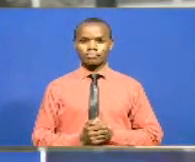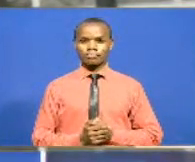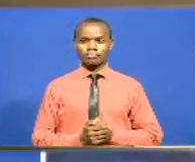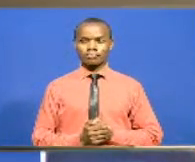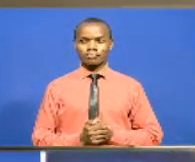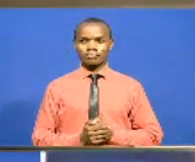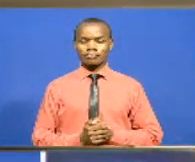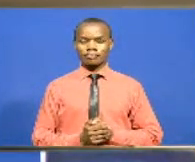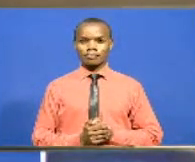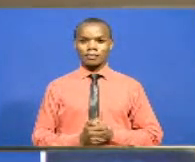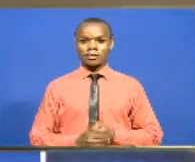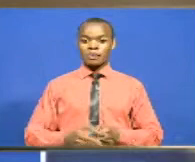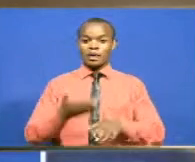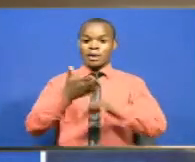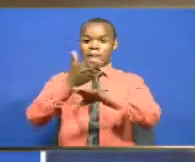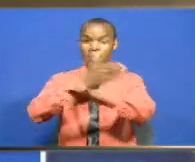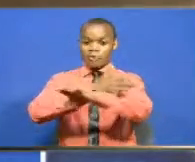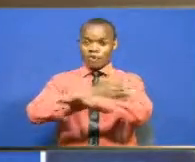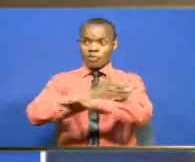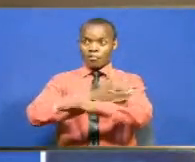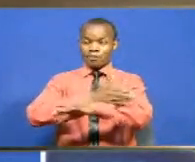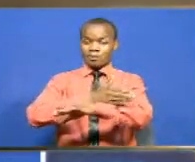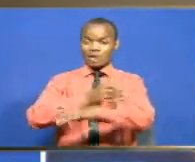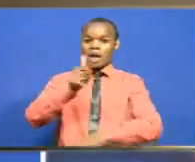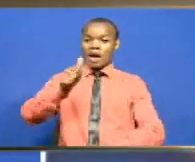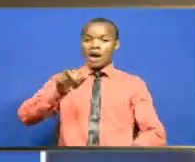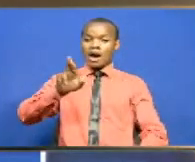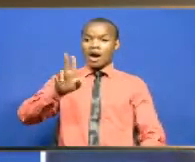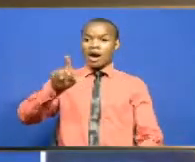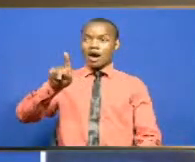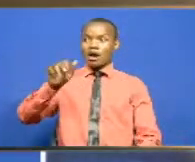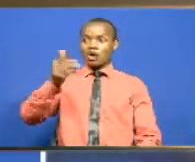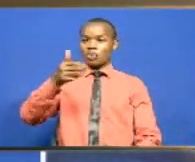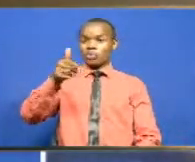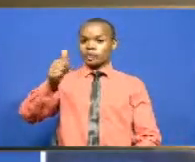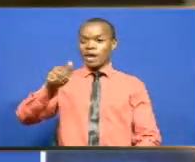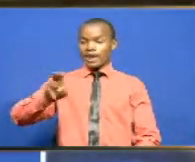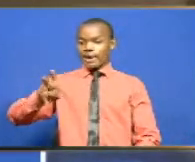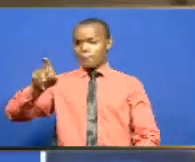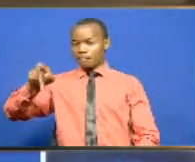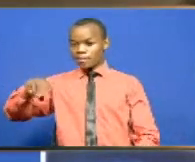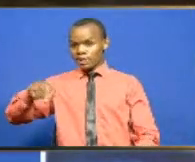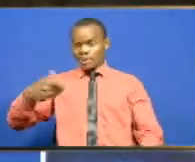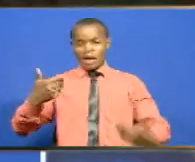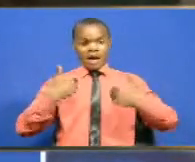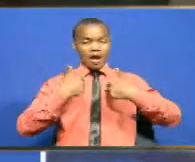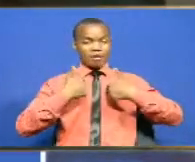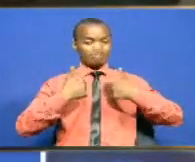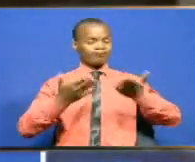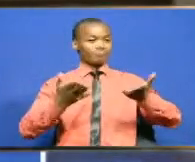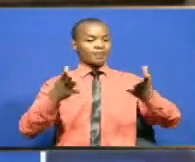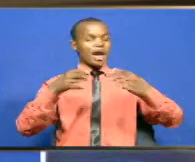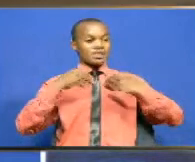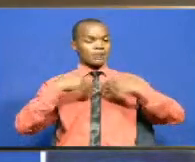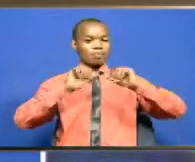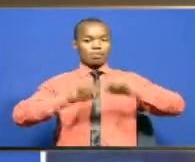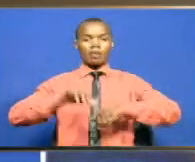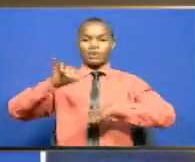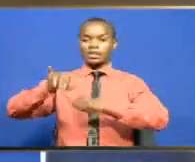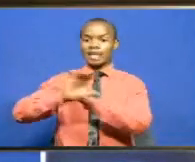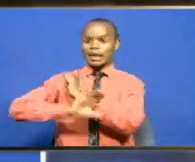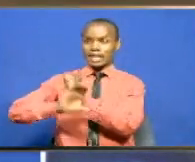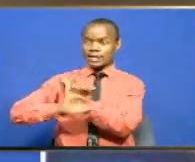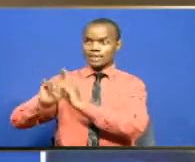The immediate former Arusha Urban Constituency Member of Parliament God Bless Lema has been granted permission to stay in the country under the